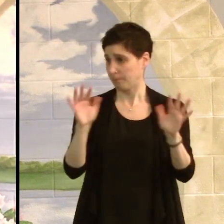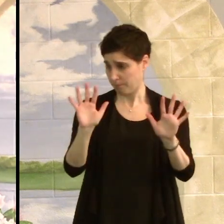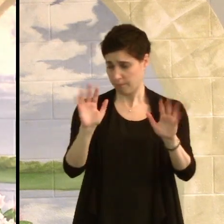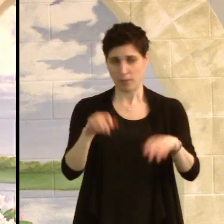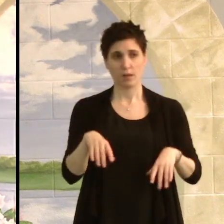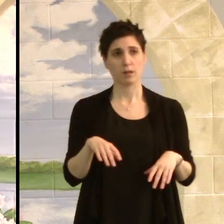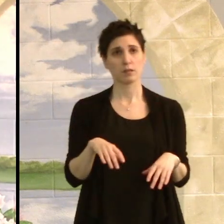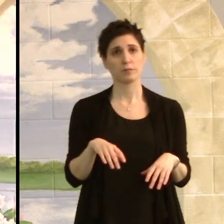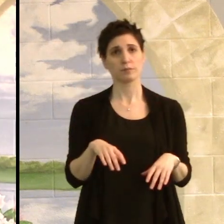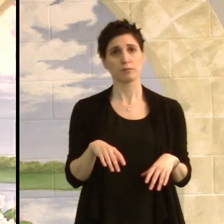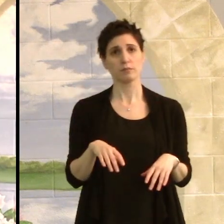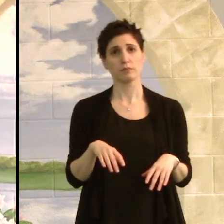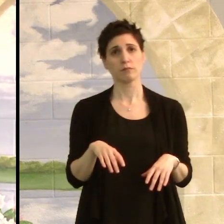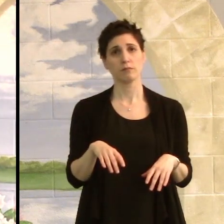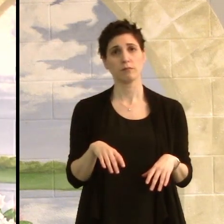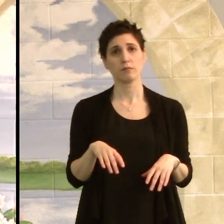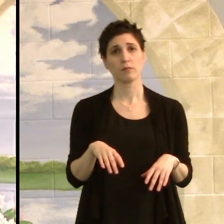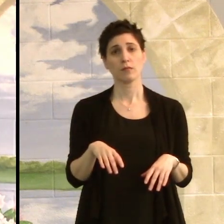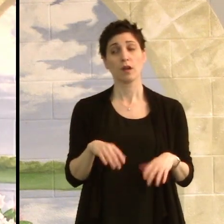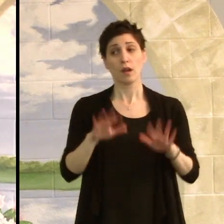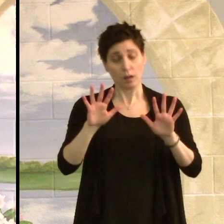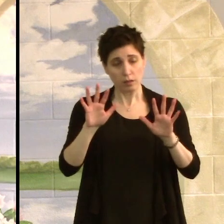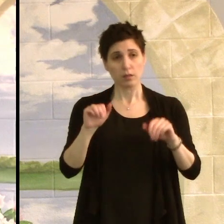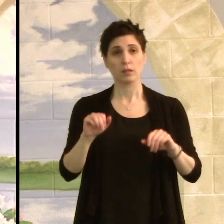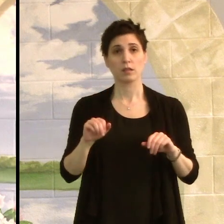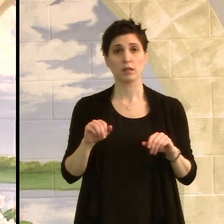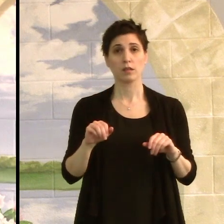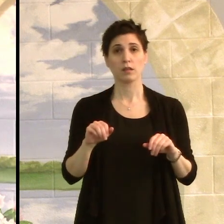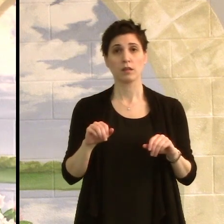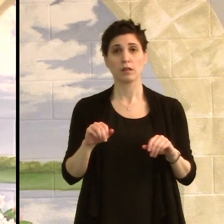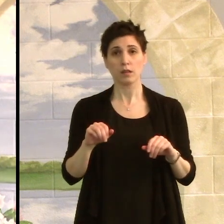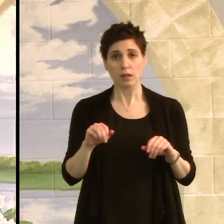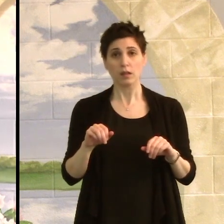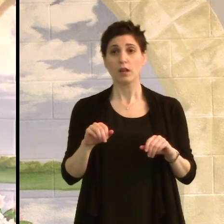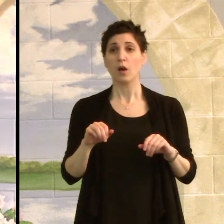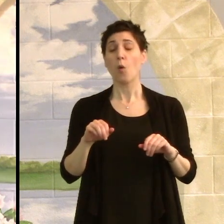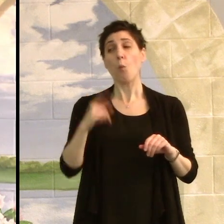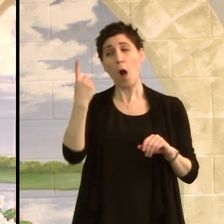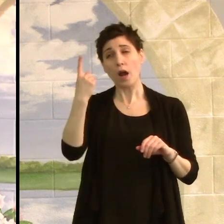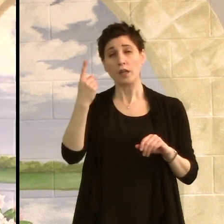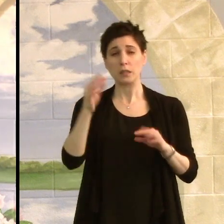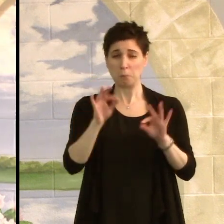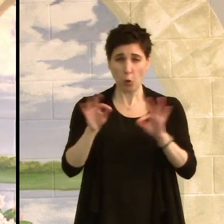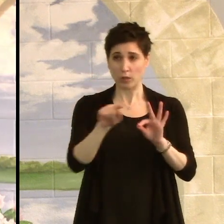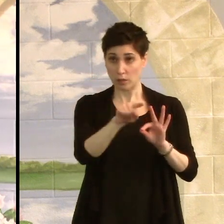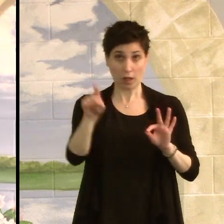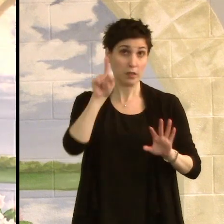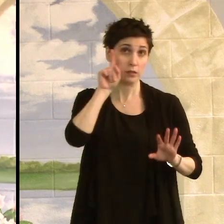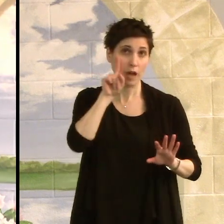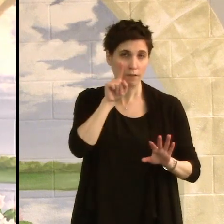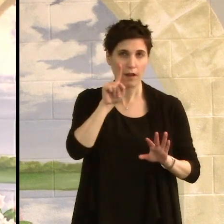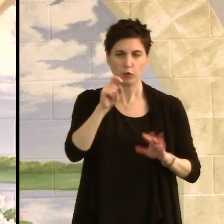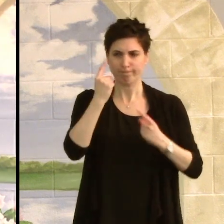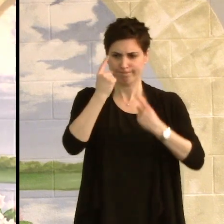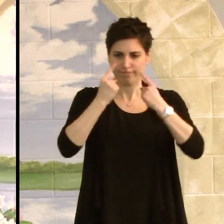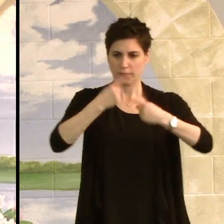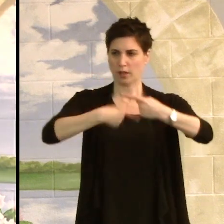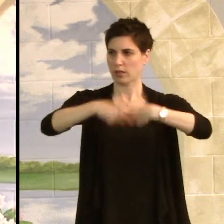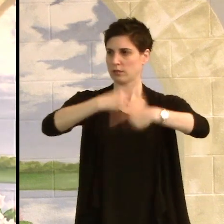One thing that is special in this context concerns the use of sign language, for example,